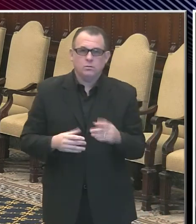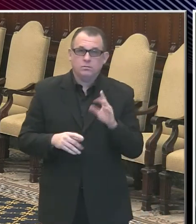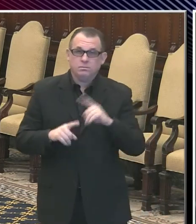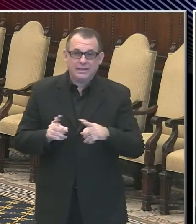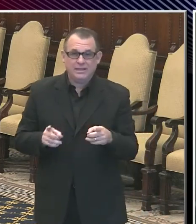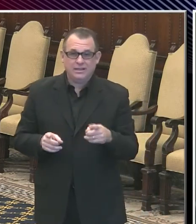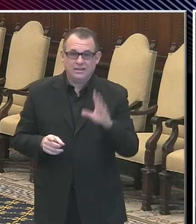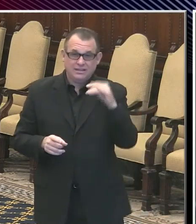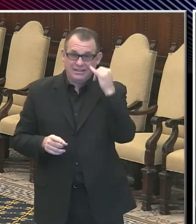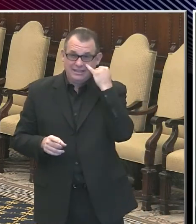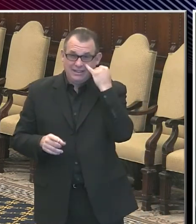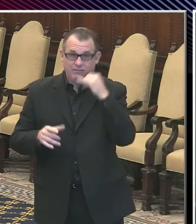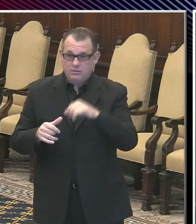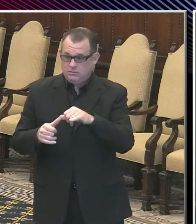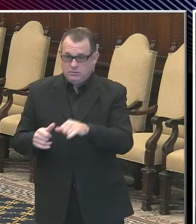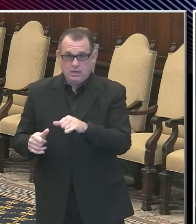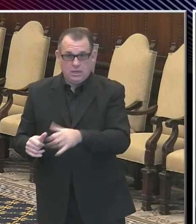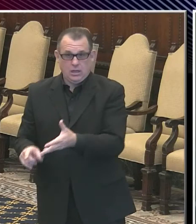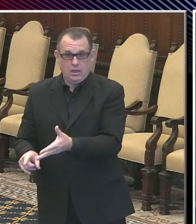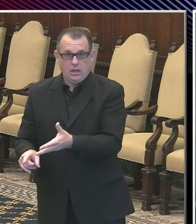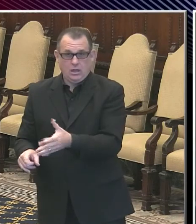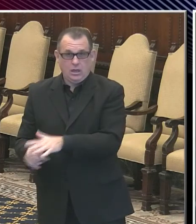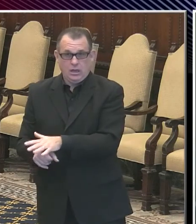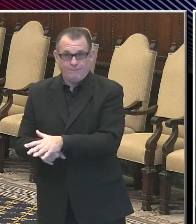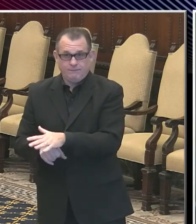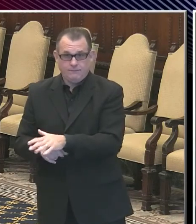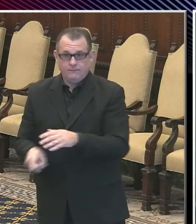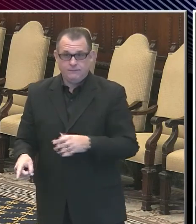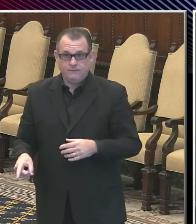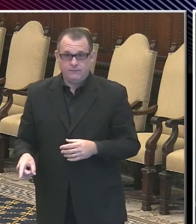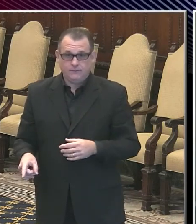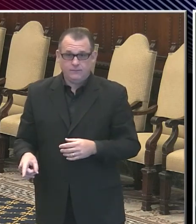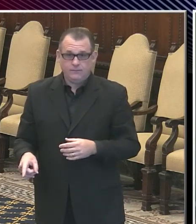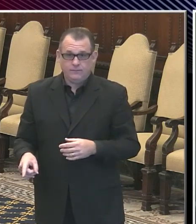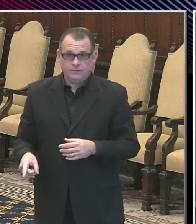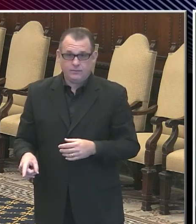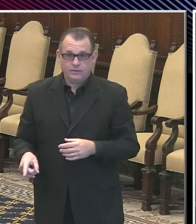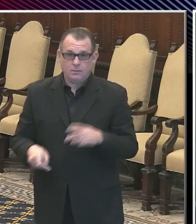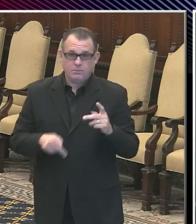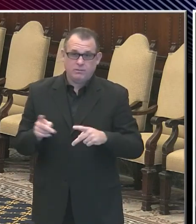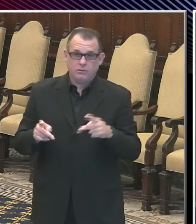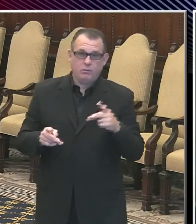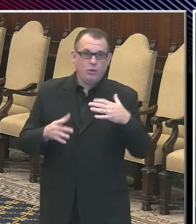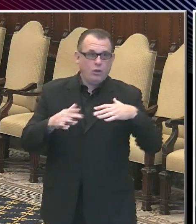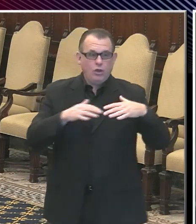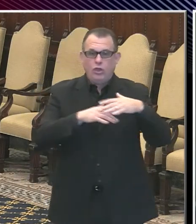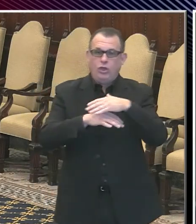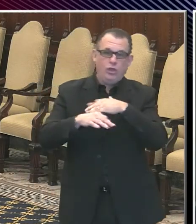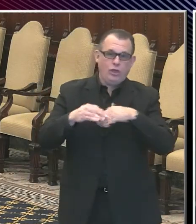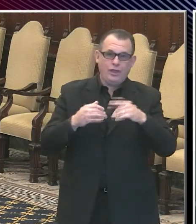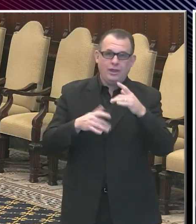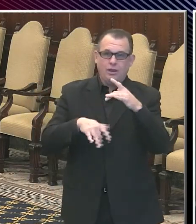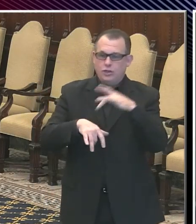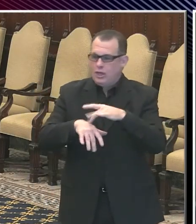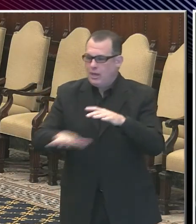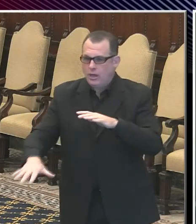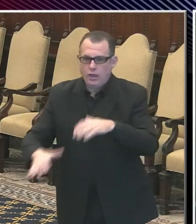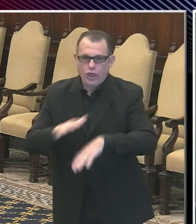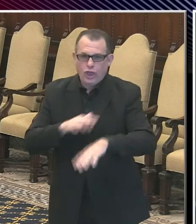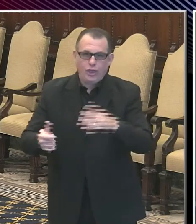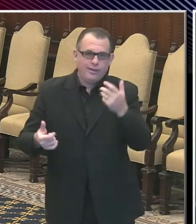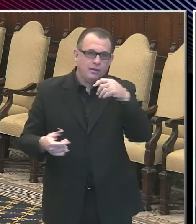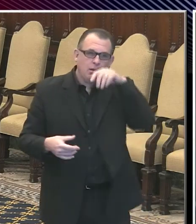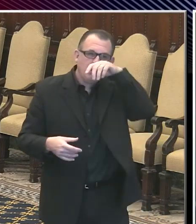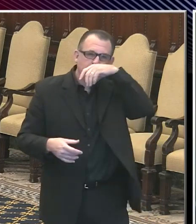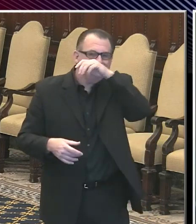around long enough where if somebody is within a few feet, that somebody else may breathe those in or get them on their hands and then touch themselves, and the virus